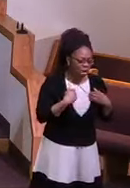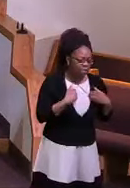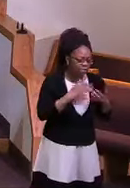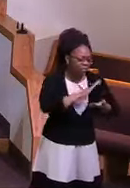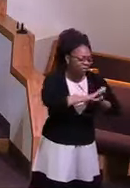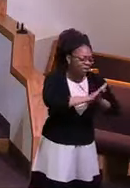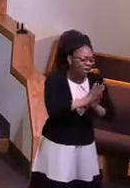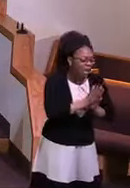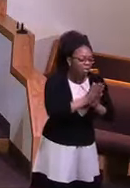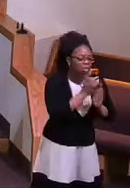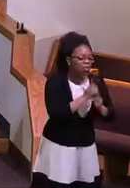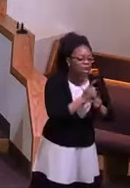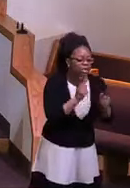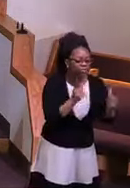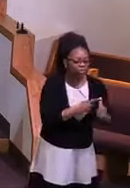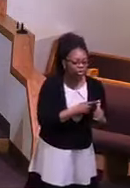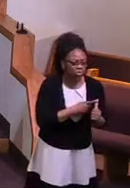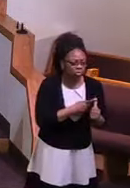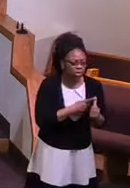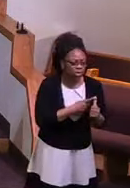themselves right first.